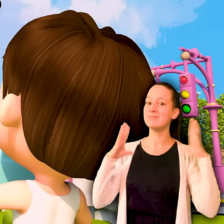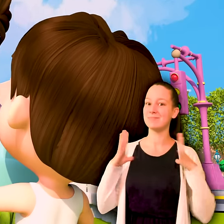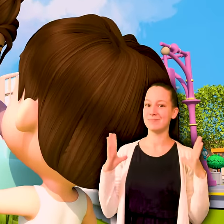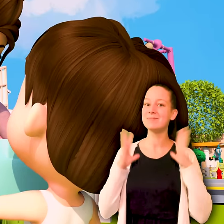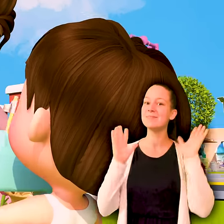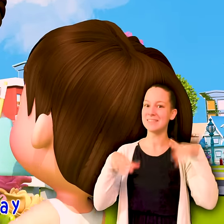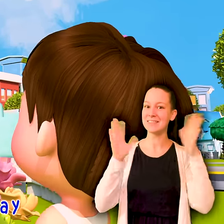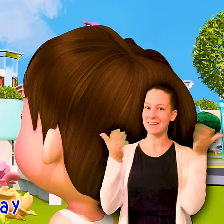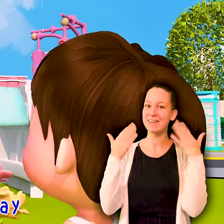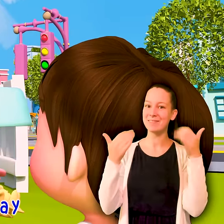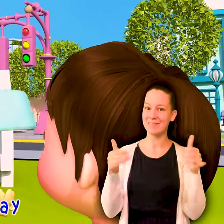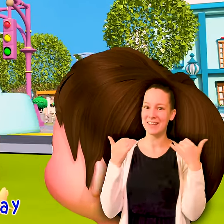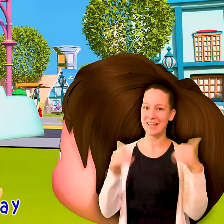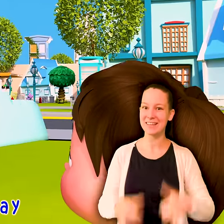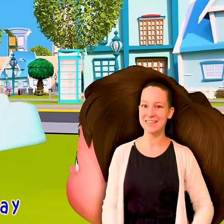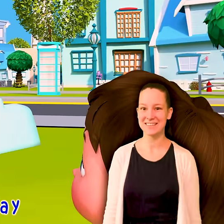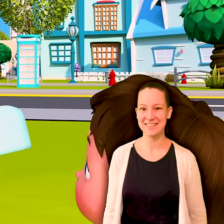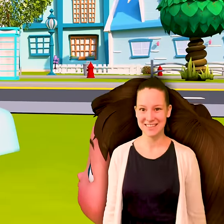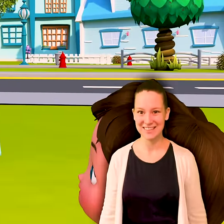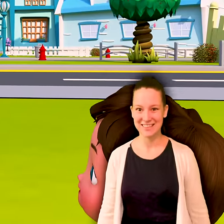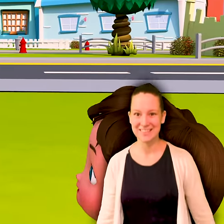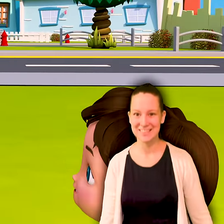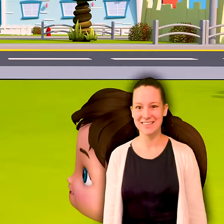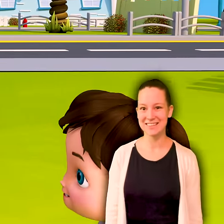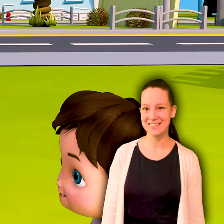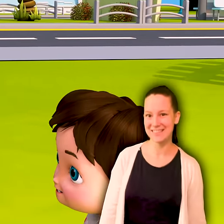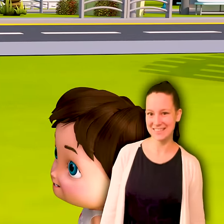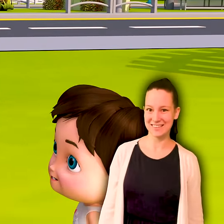hey come and play